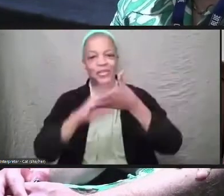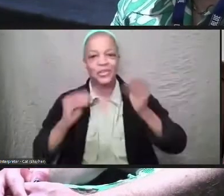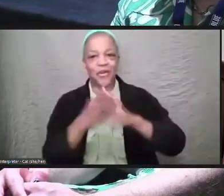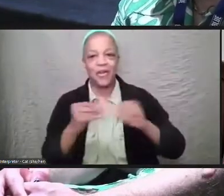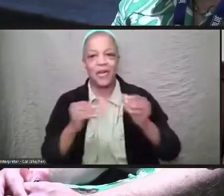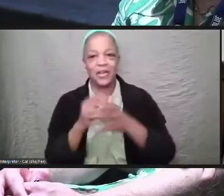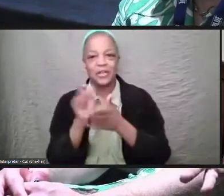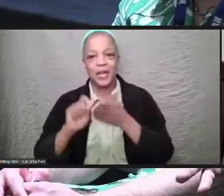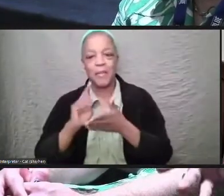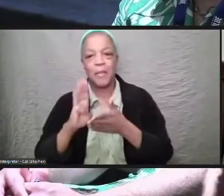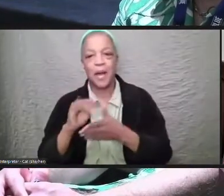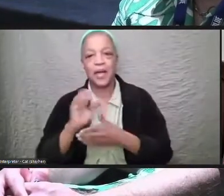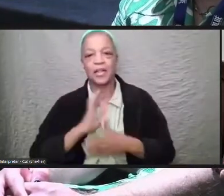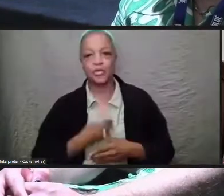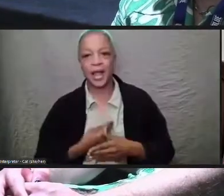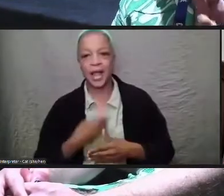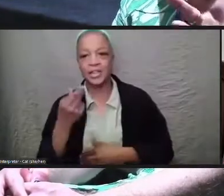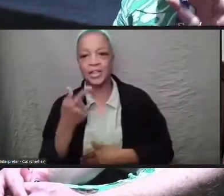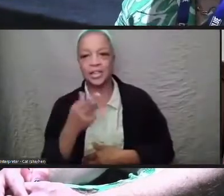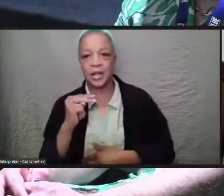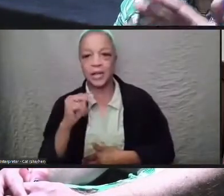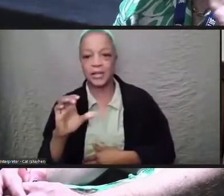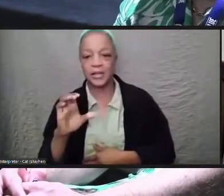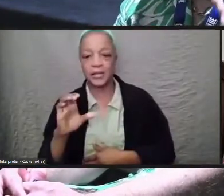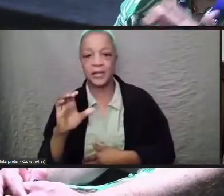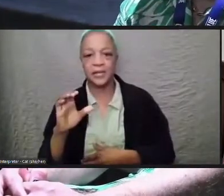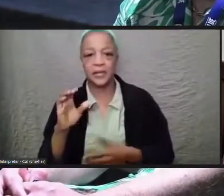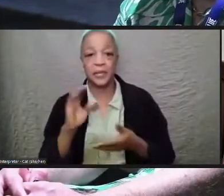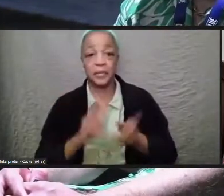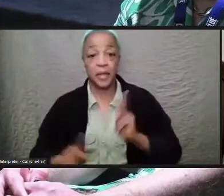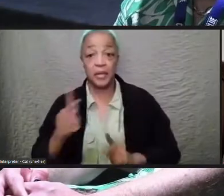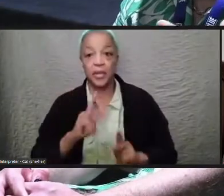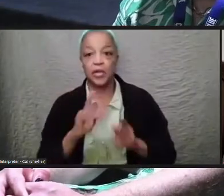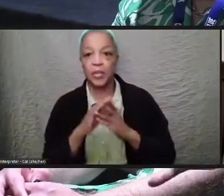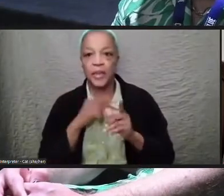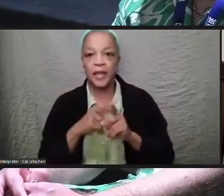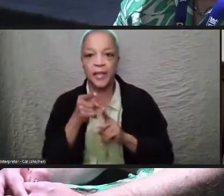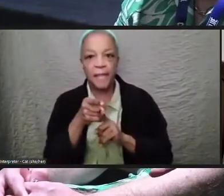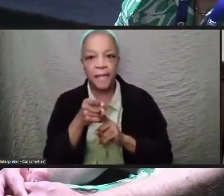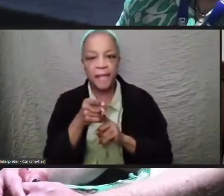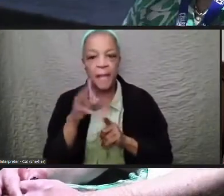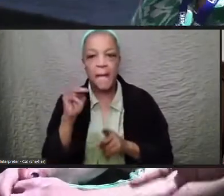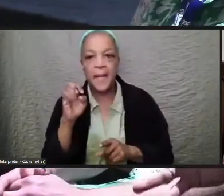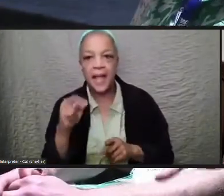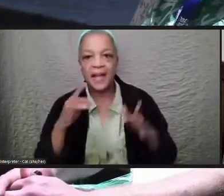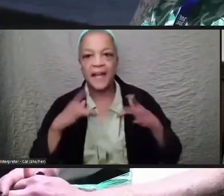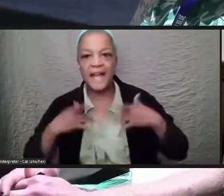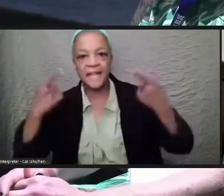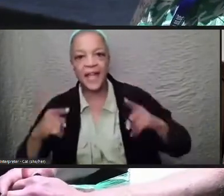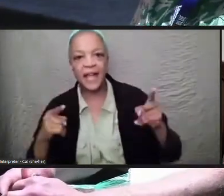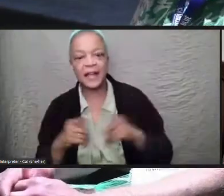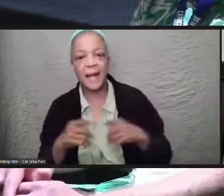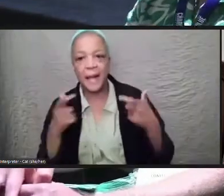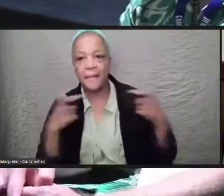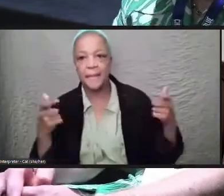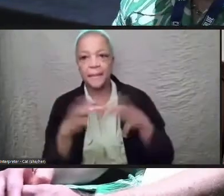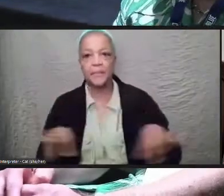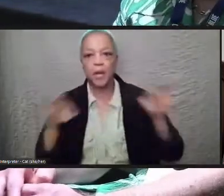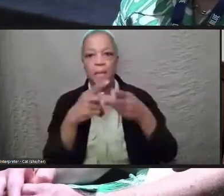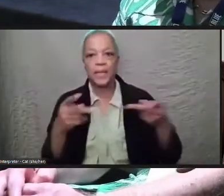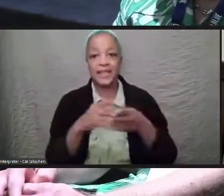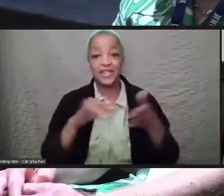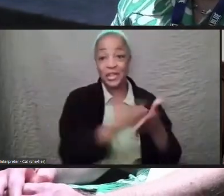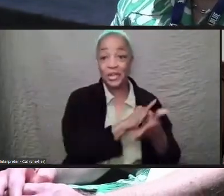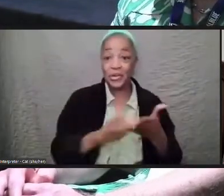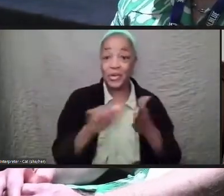trans and gender nonconforming folks to be the main event at major venues around New York and around the